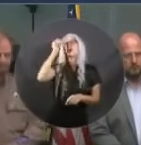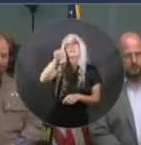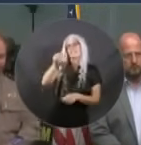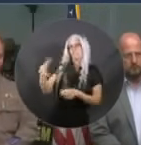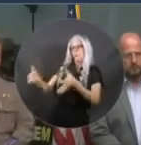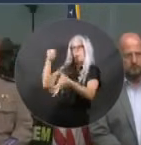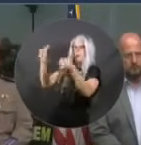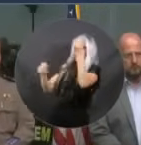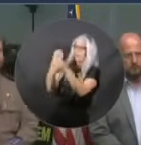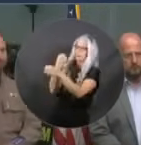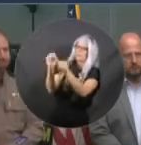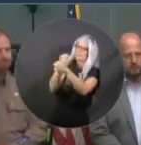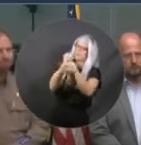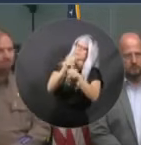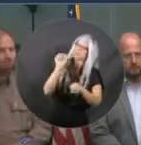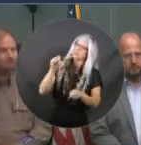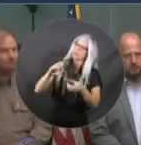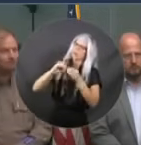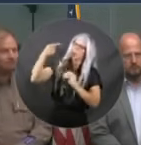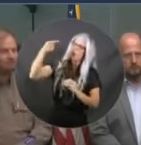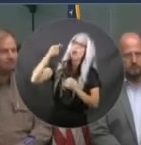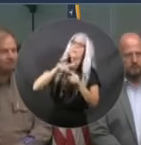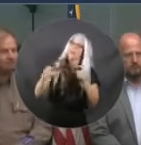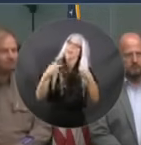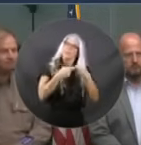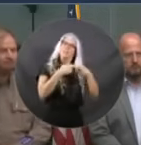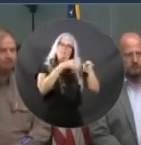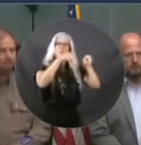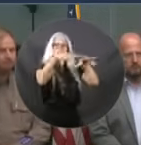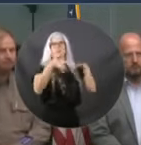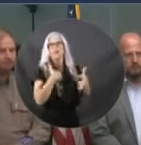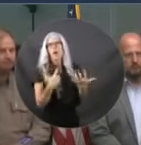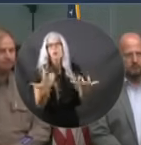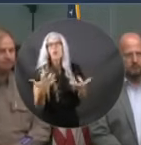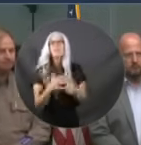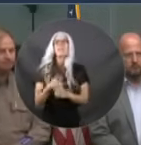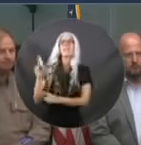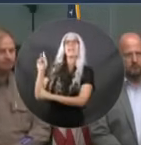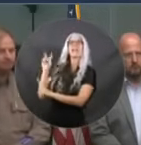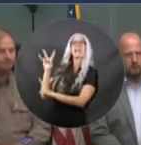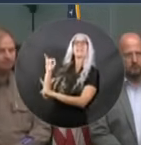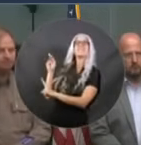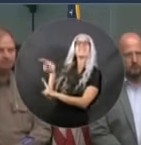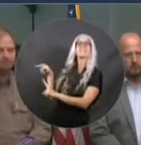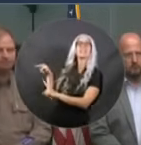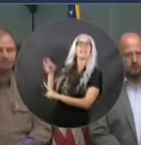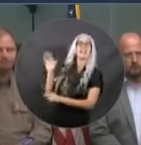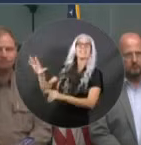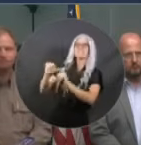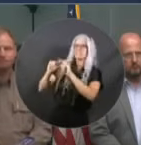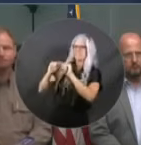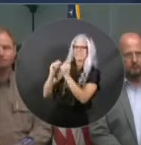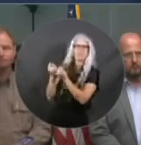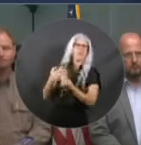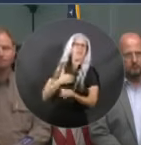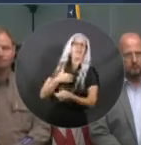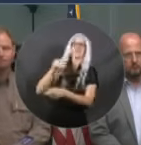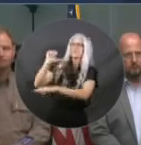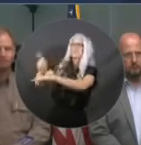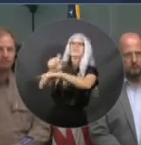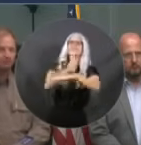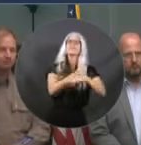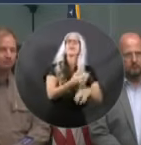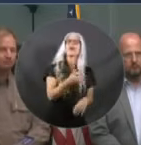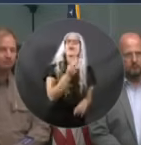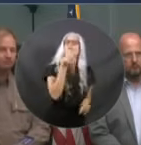go. And Kevin and his team have a lot of staging of food, water, the things that people need